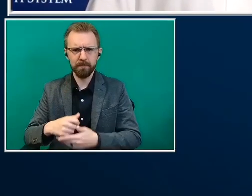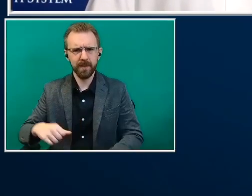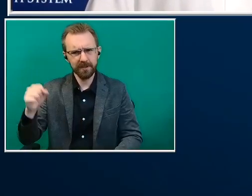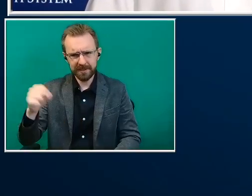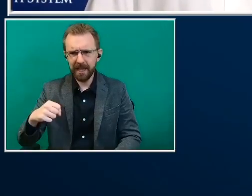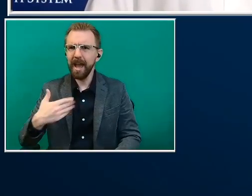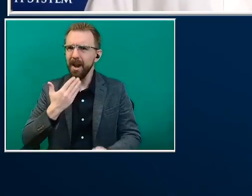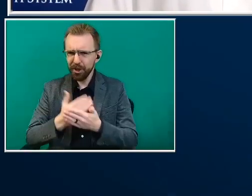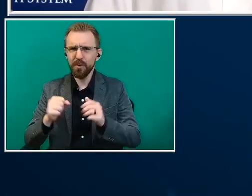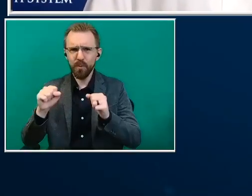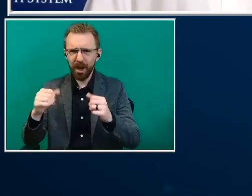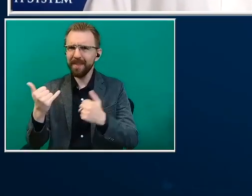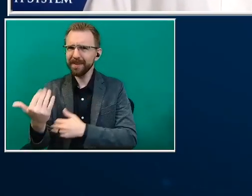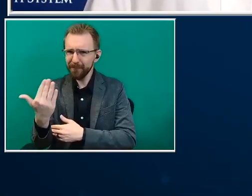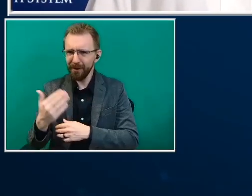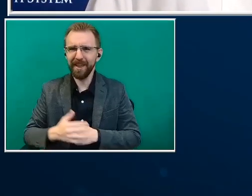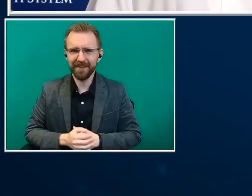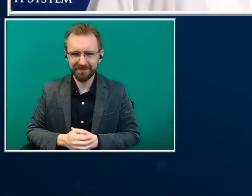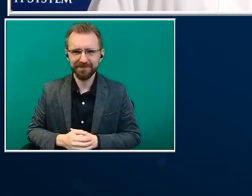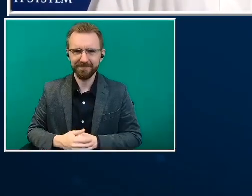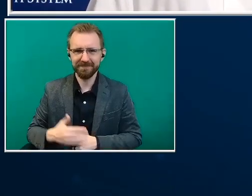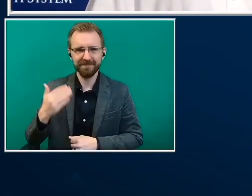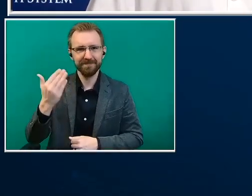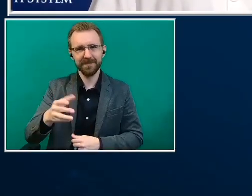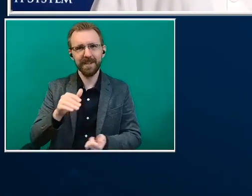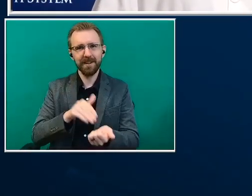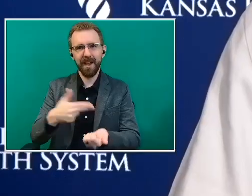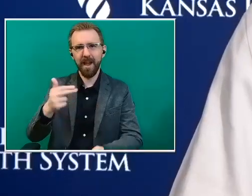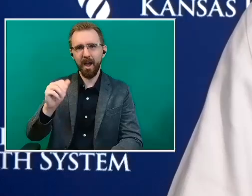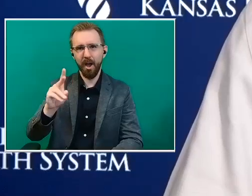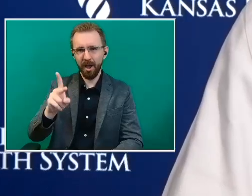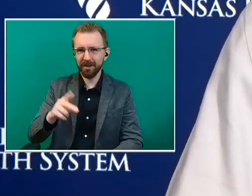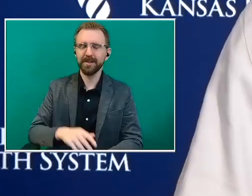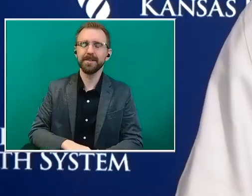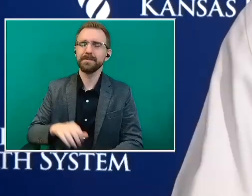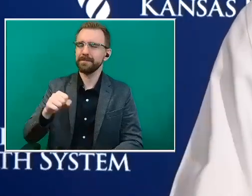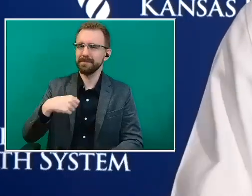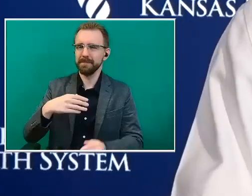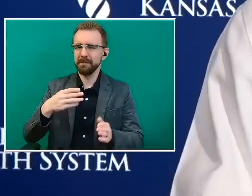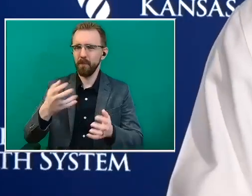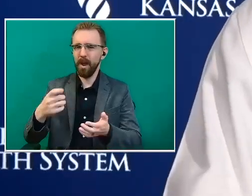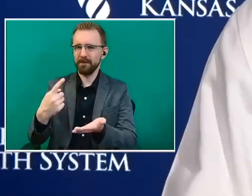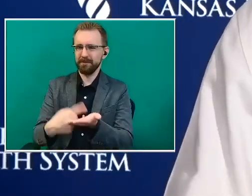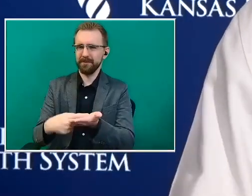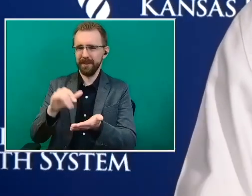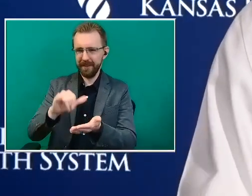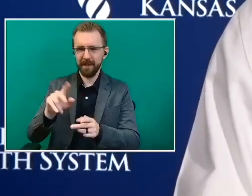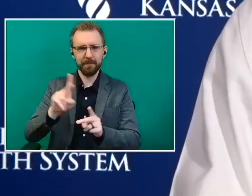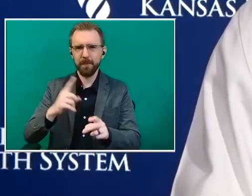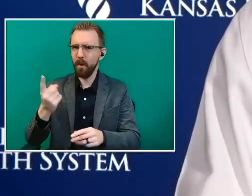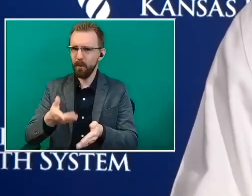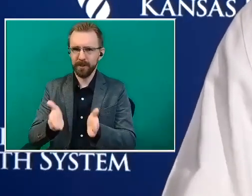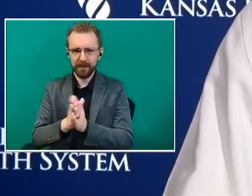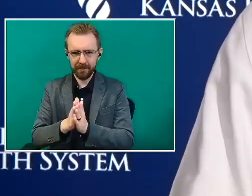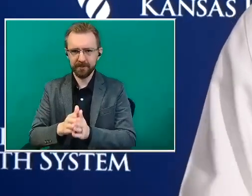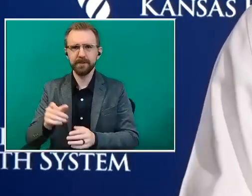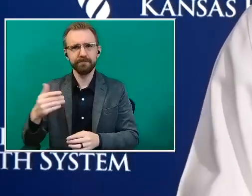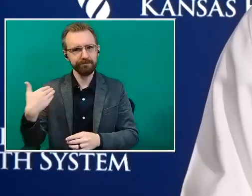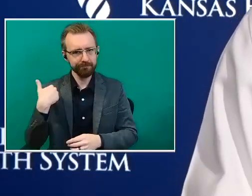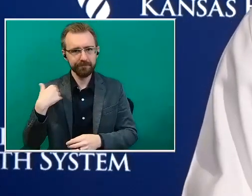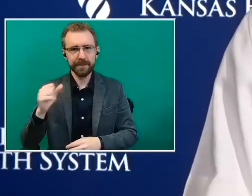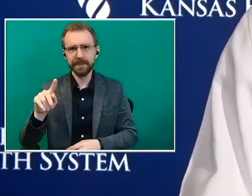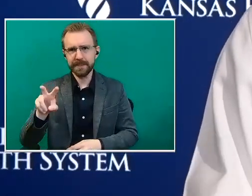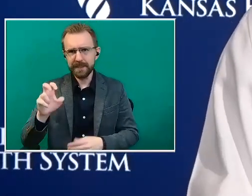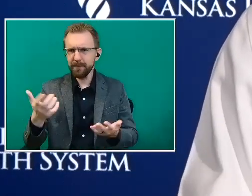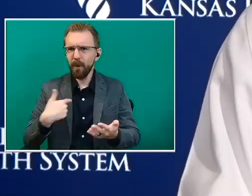too. So. Yeah. Hawk? No, I think that's a great point. I want to hit on that first. People always ask us, and they have asked us, Steve, what can we do to boost our